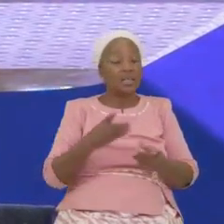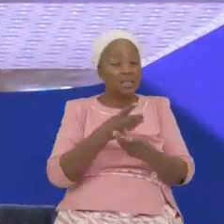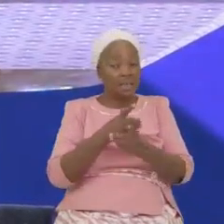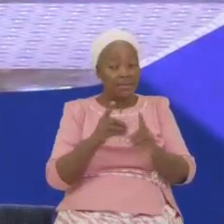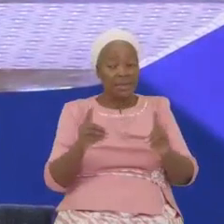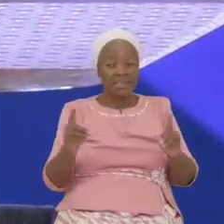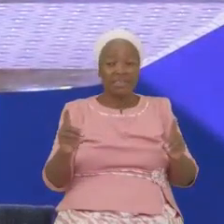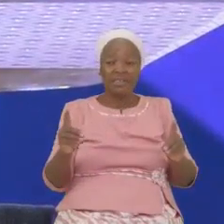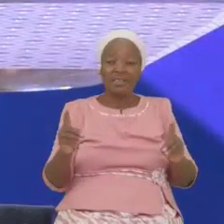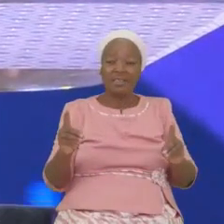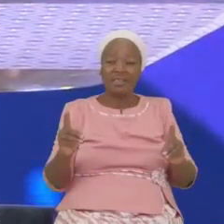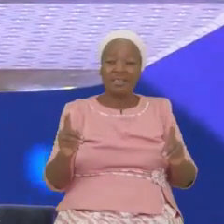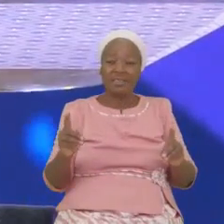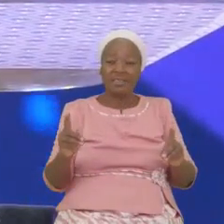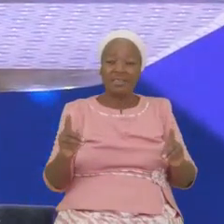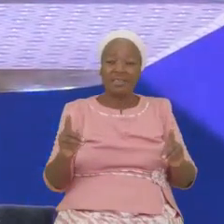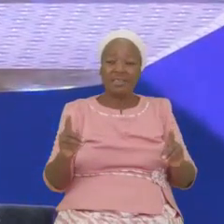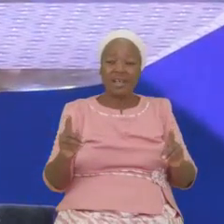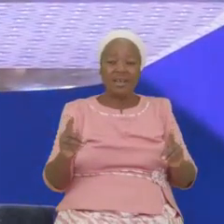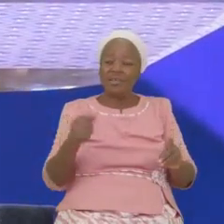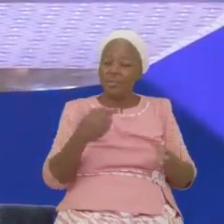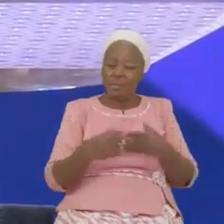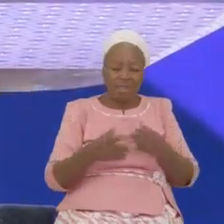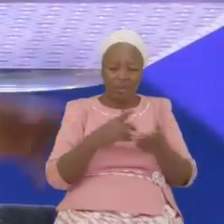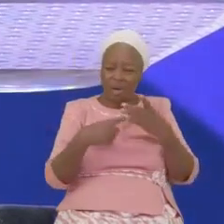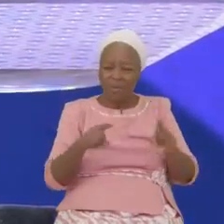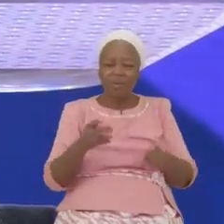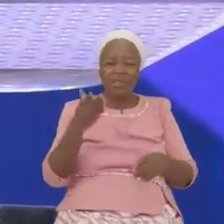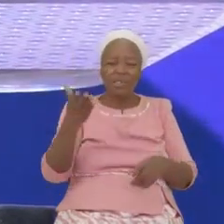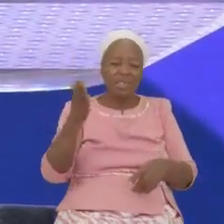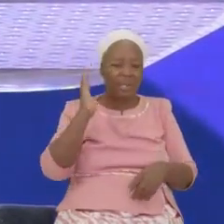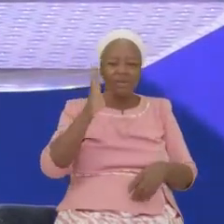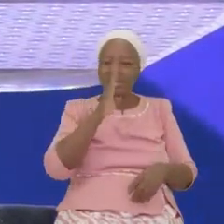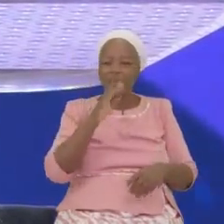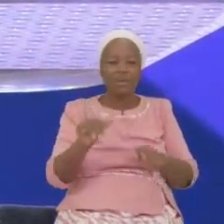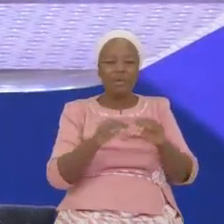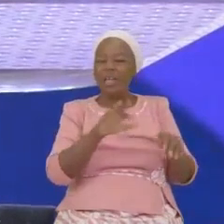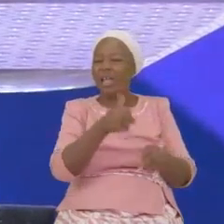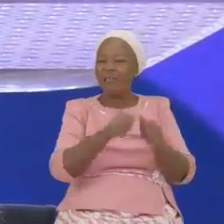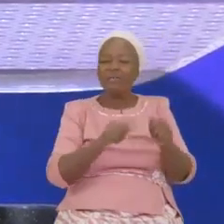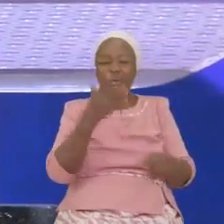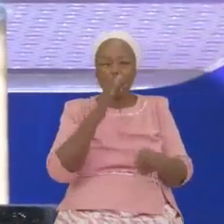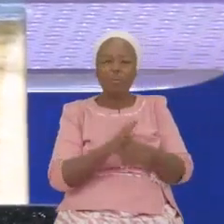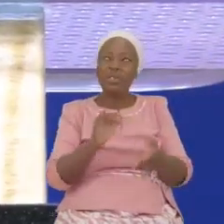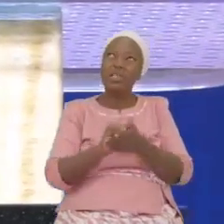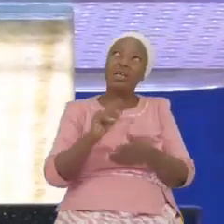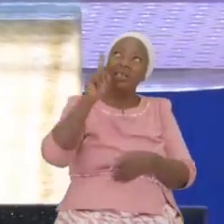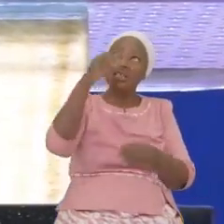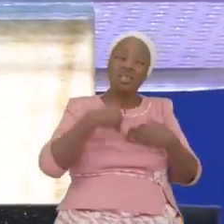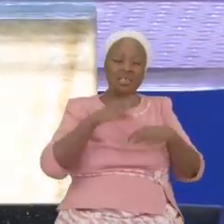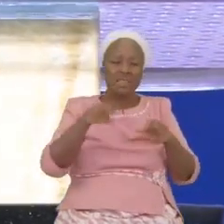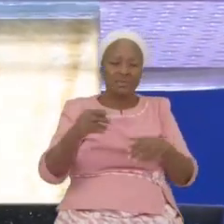Deliverance, he will deliver you. There'll be performance. Every promise is given.